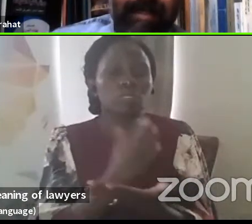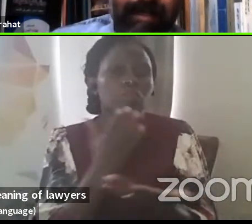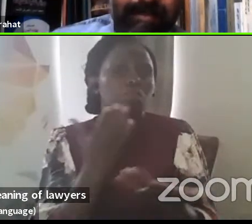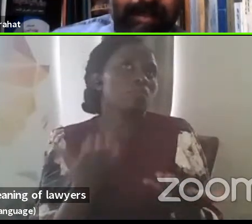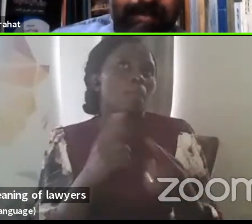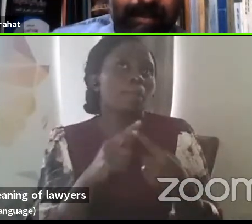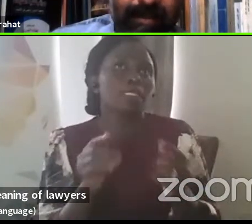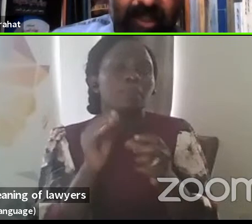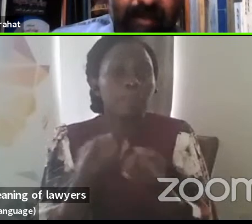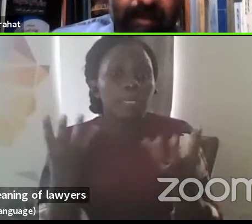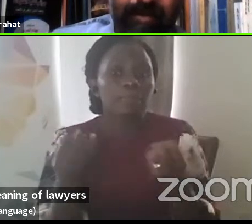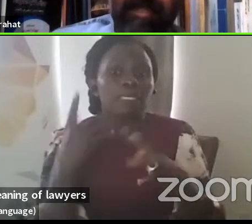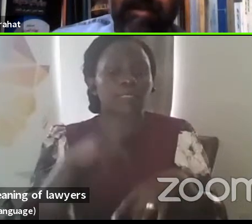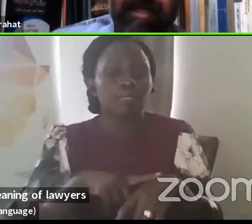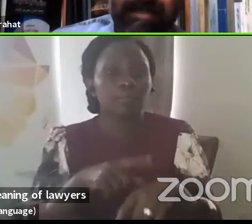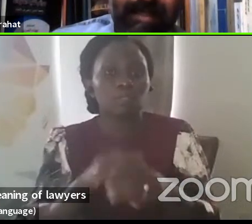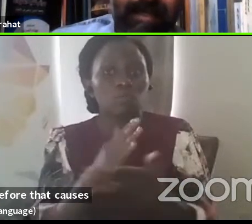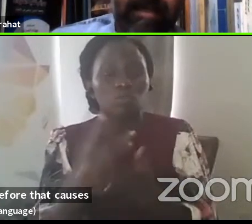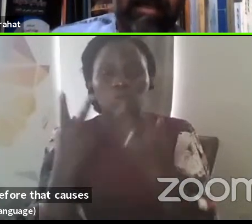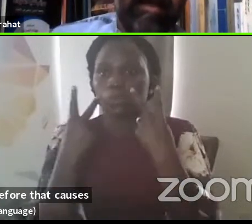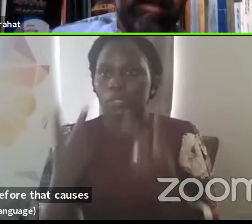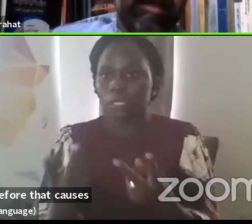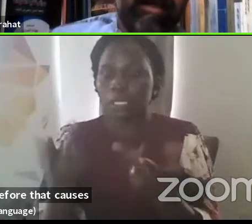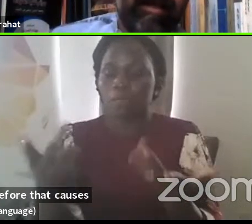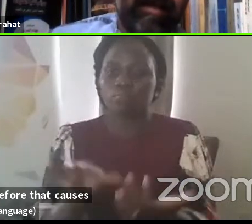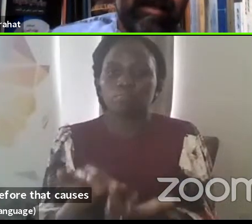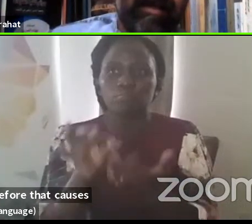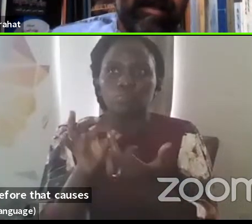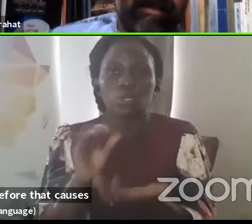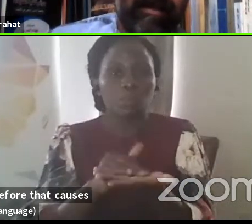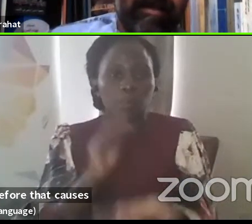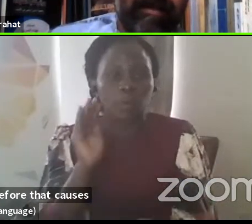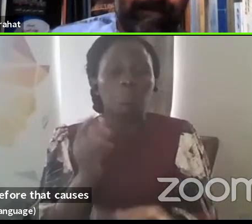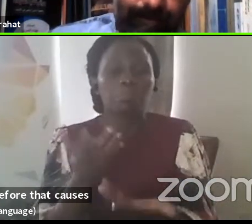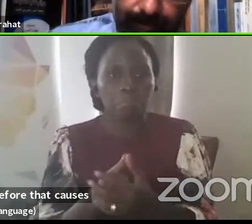before the Egyptian courts, especially